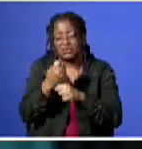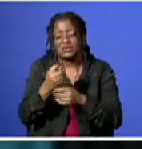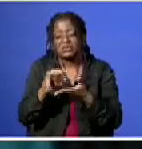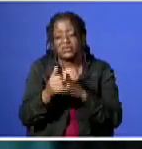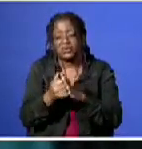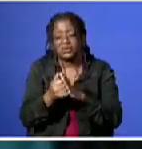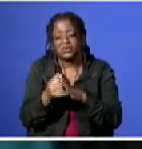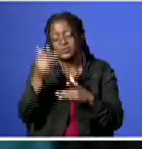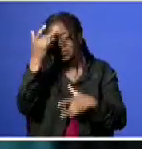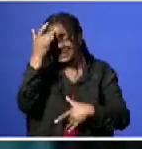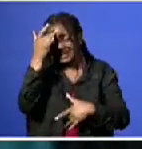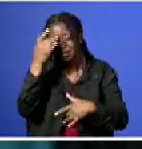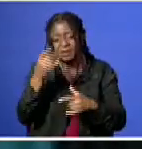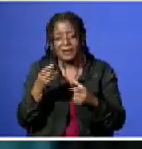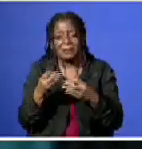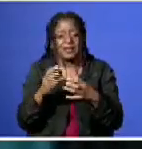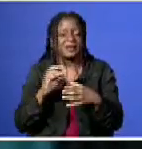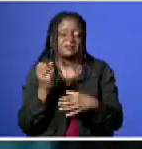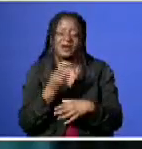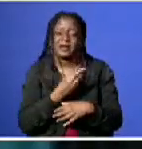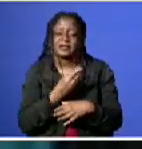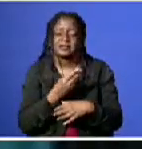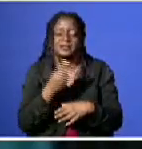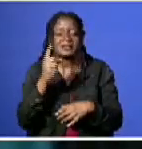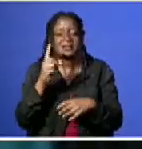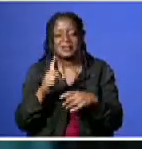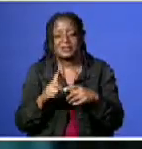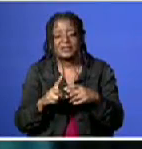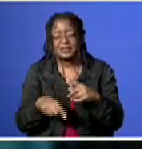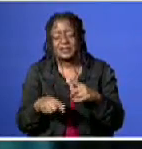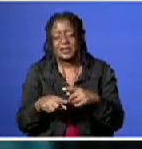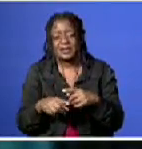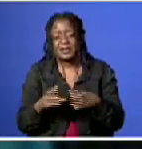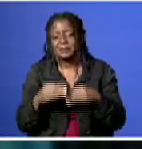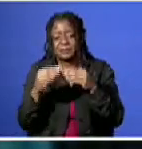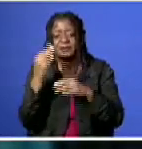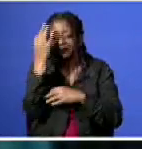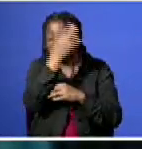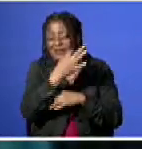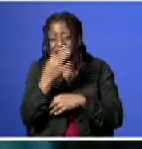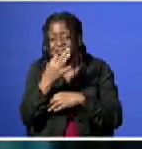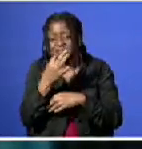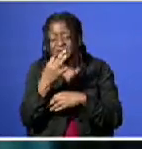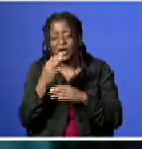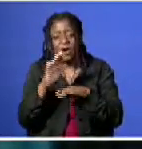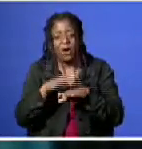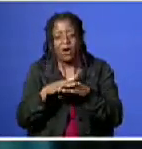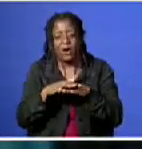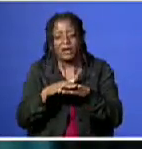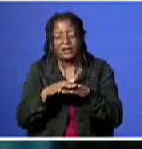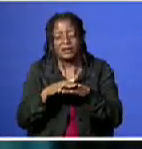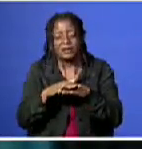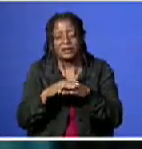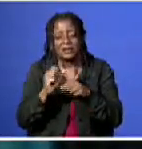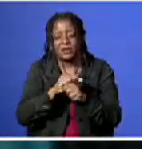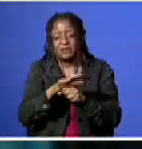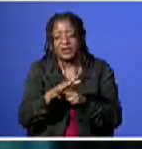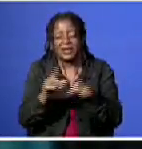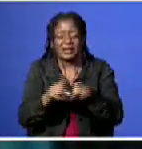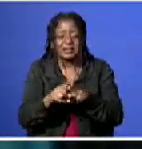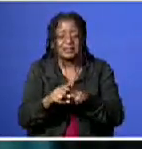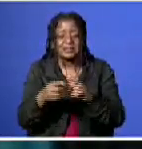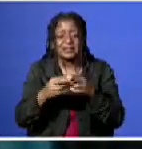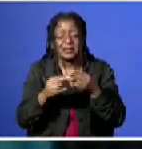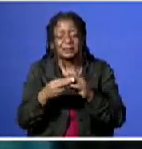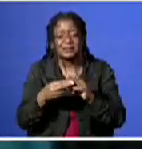Well, many of us are unable to put a face on COVID-19 as the numbers continue to rise. It's hard to see a positive side of such a